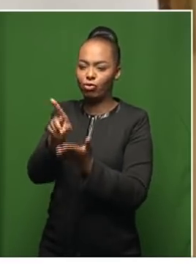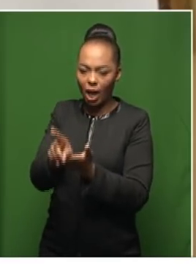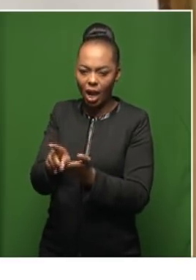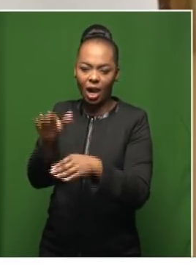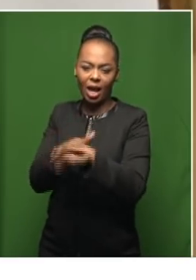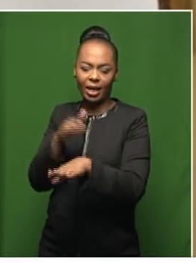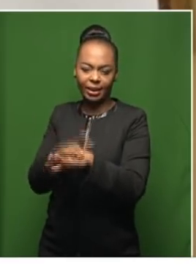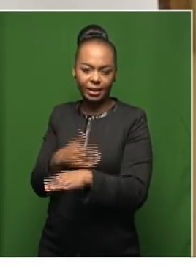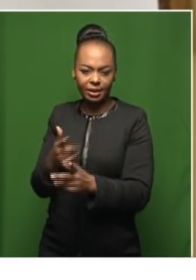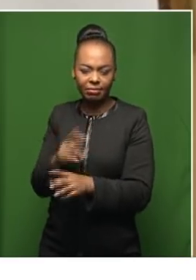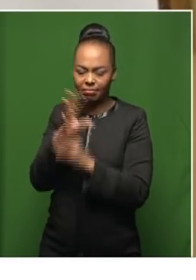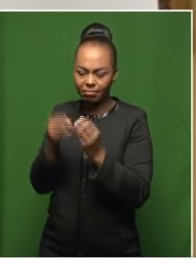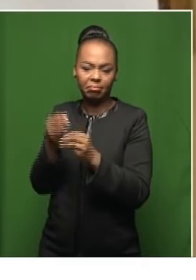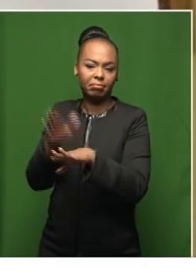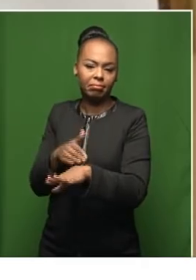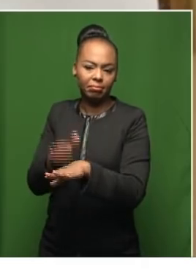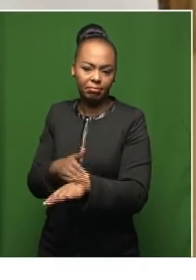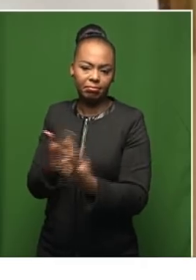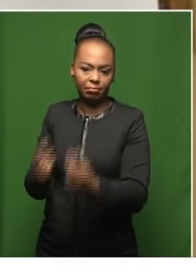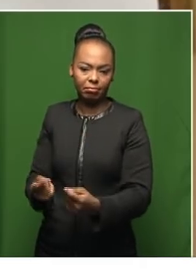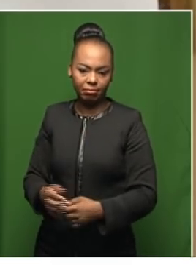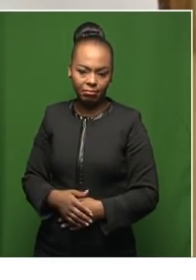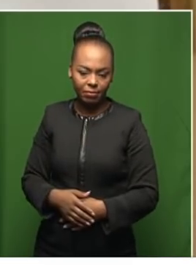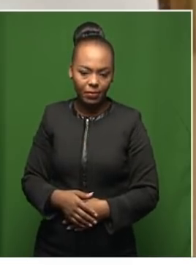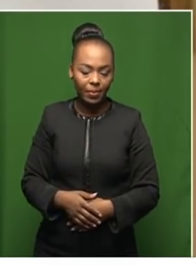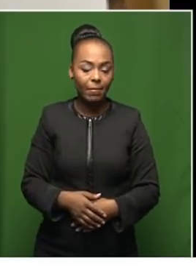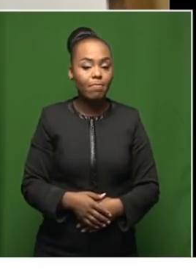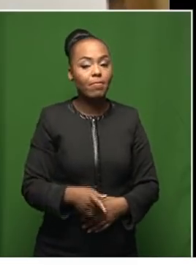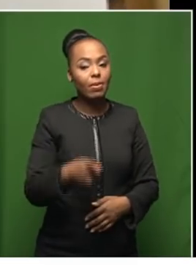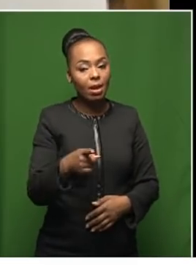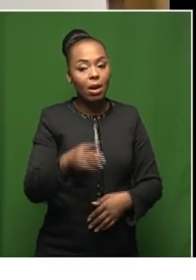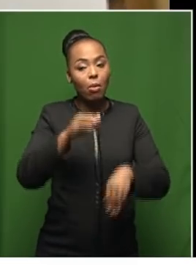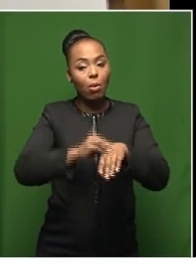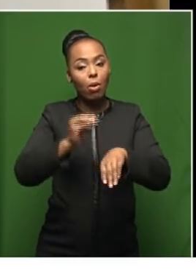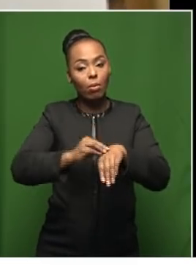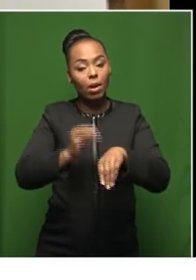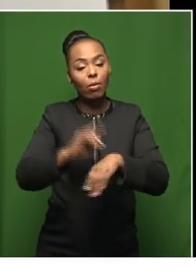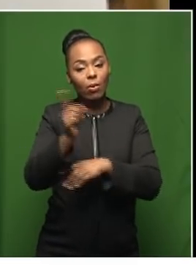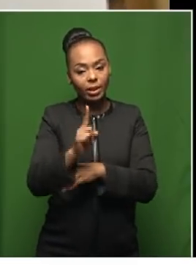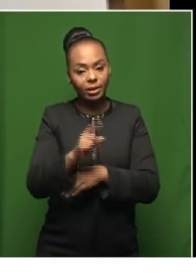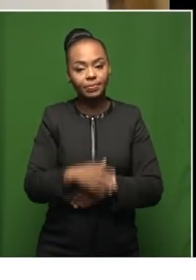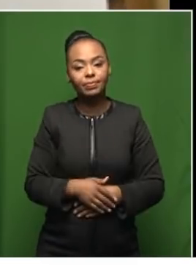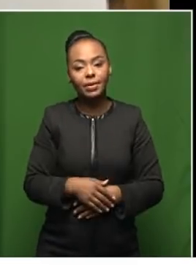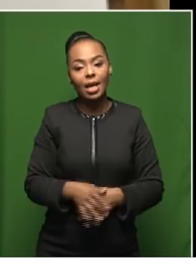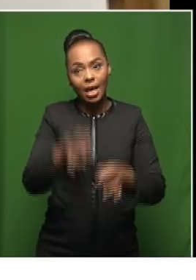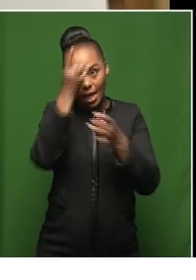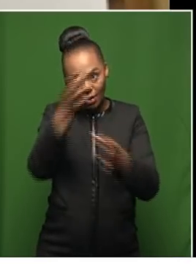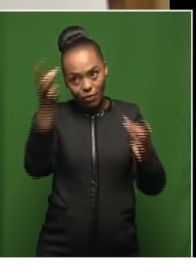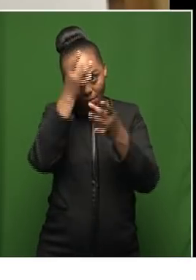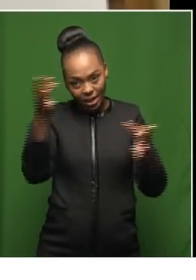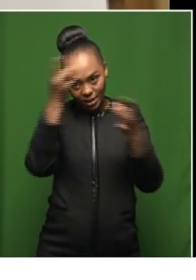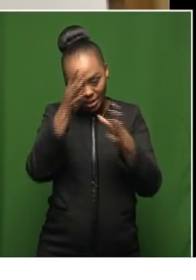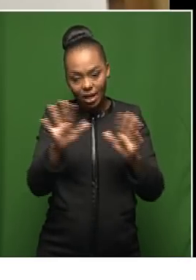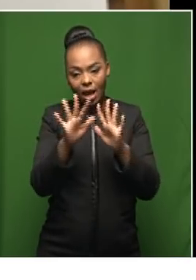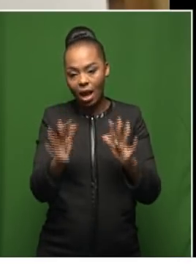Well, the problem is always, how much information do you give? Because if I